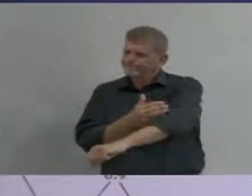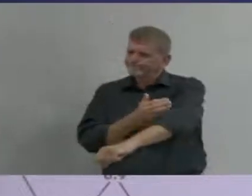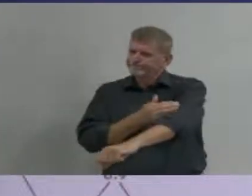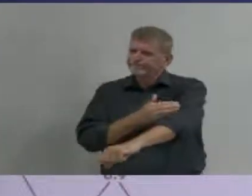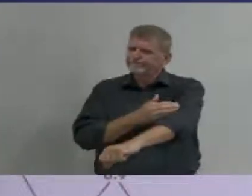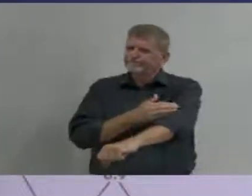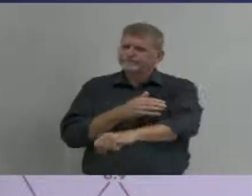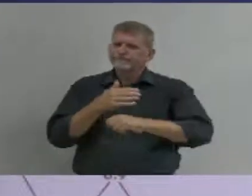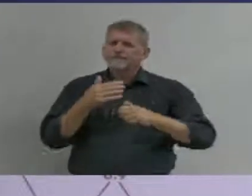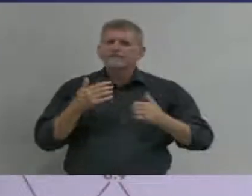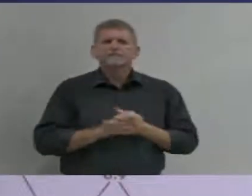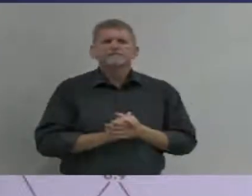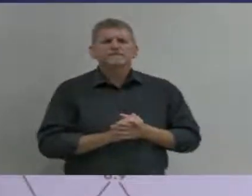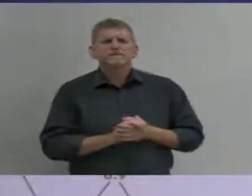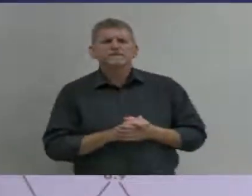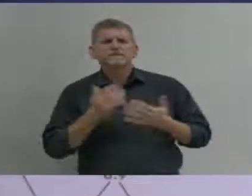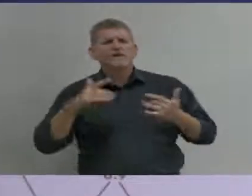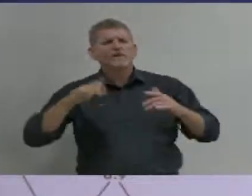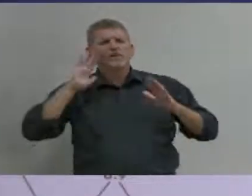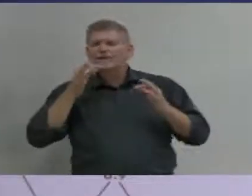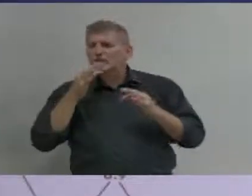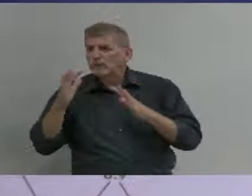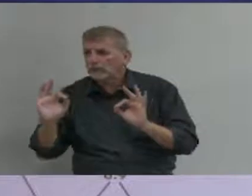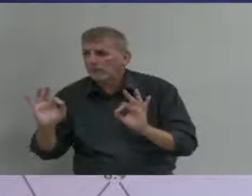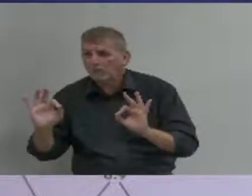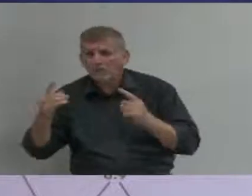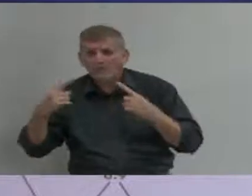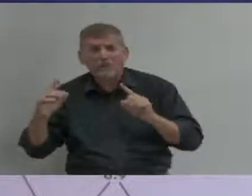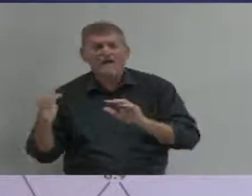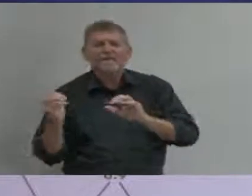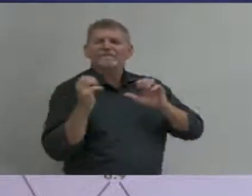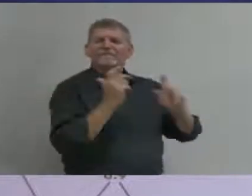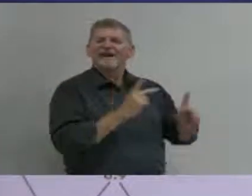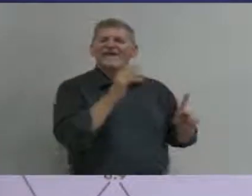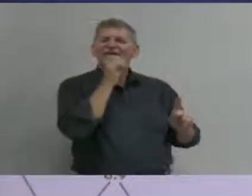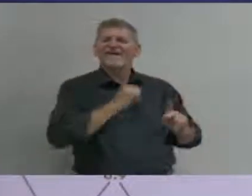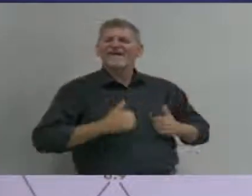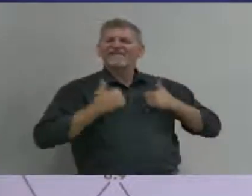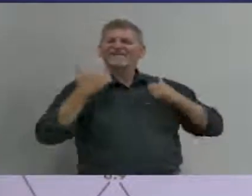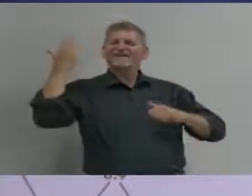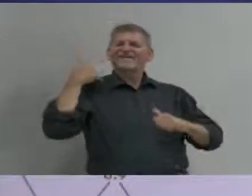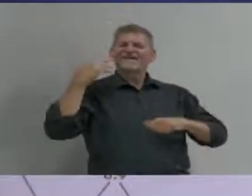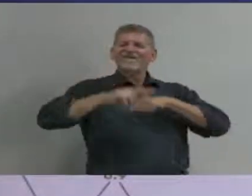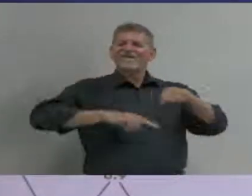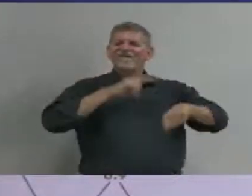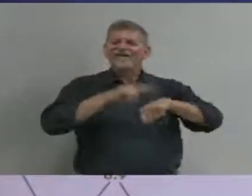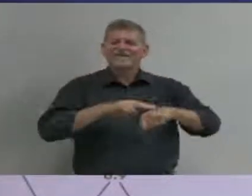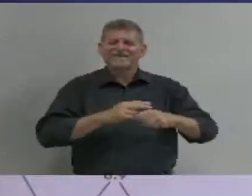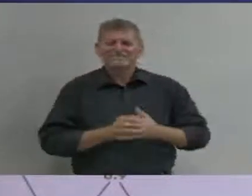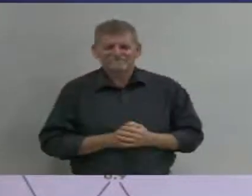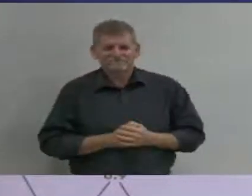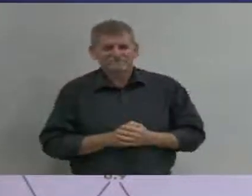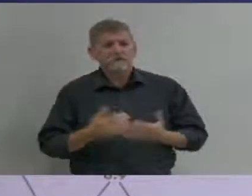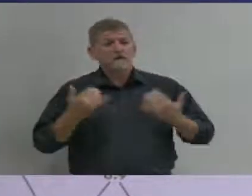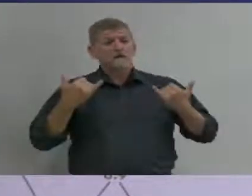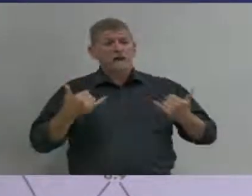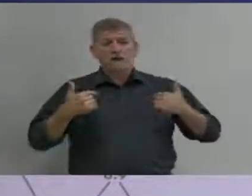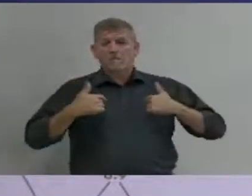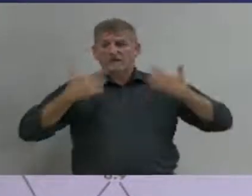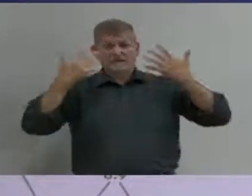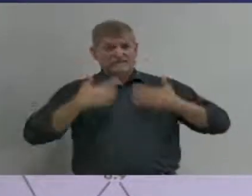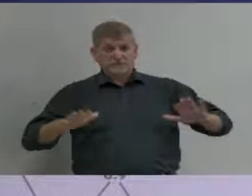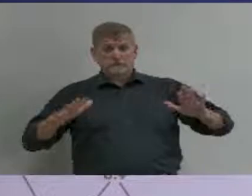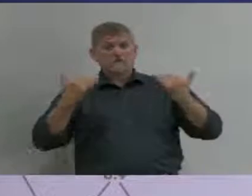normal lives that I know we're missing so much. Those are all my remarks for today, so I'd be happy to take questions from the media or from our Facebook